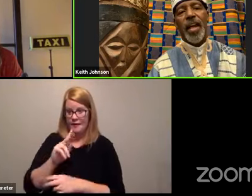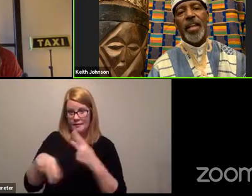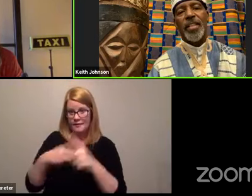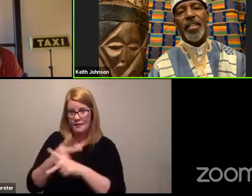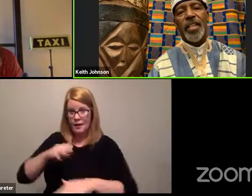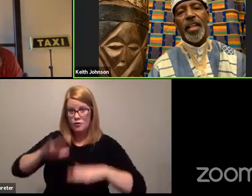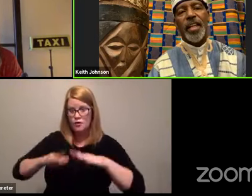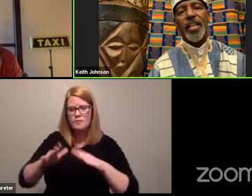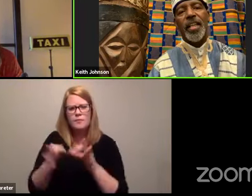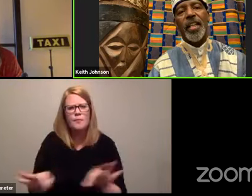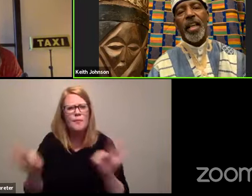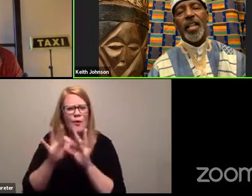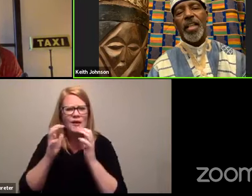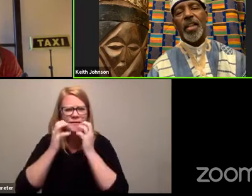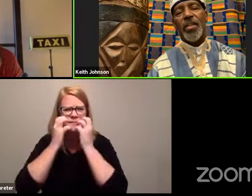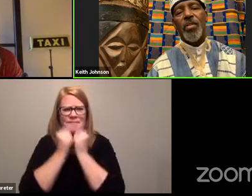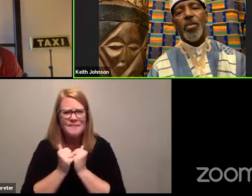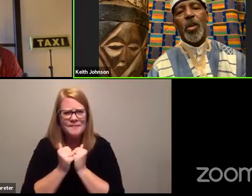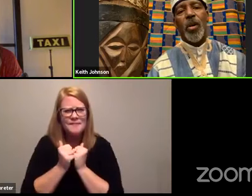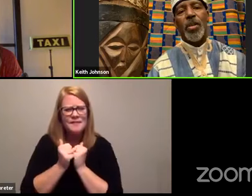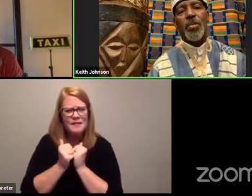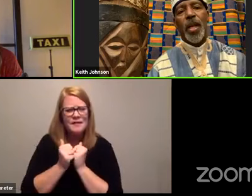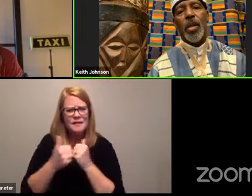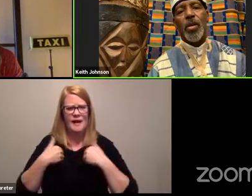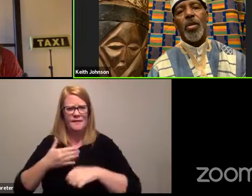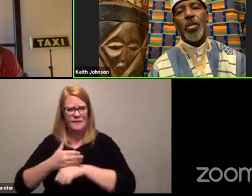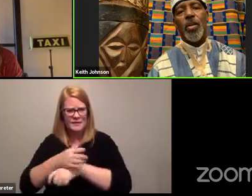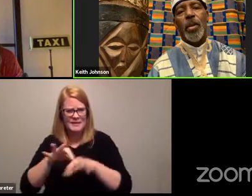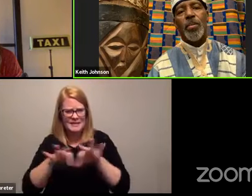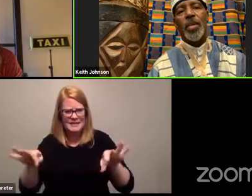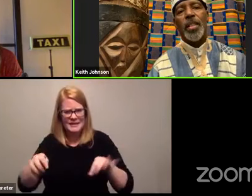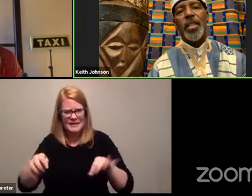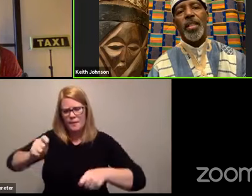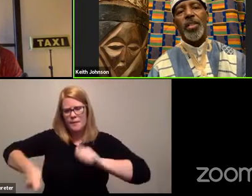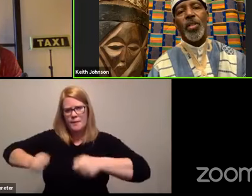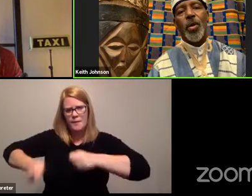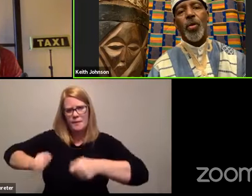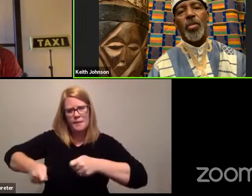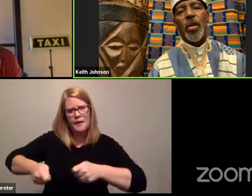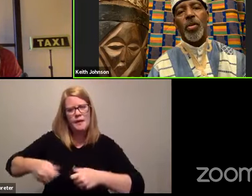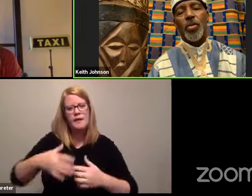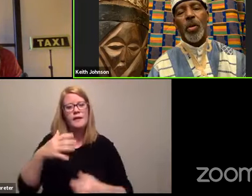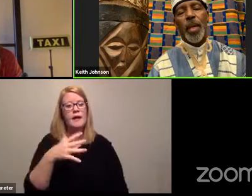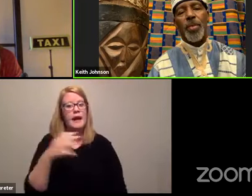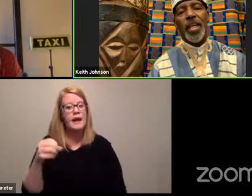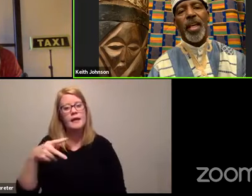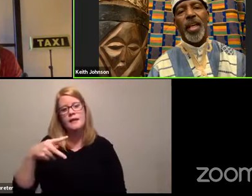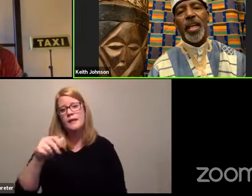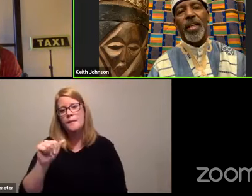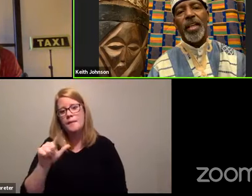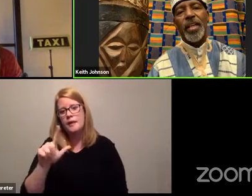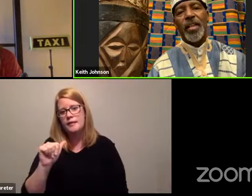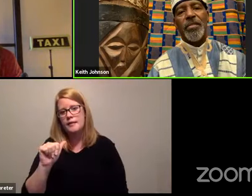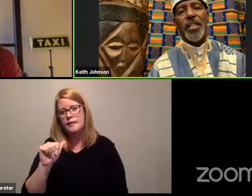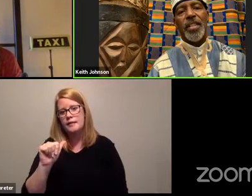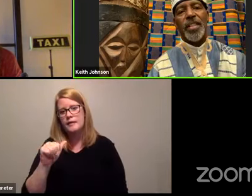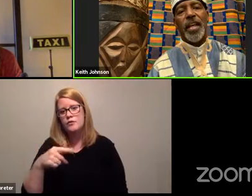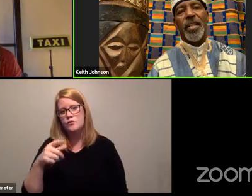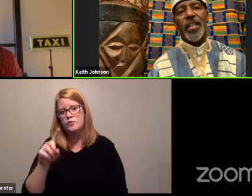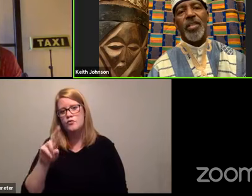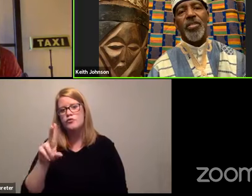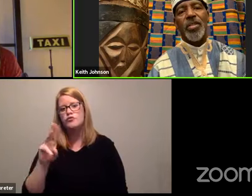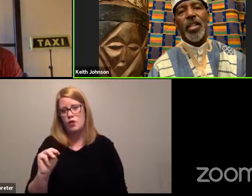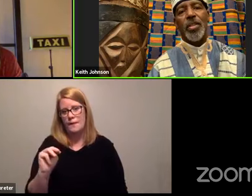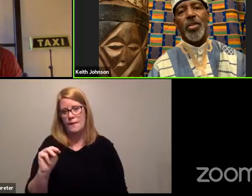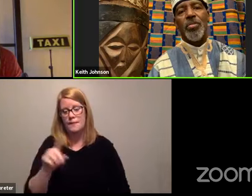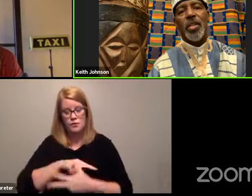learn hand and stick, and another drum called the palongo drum. So those were my beginning of